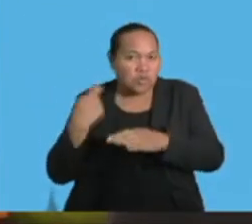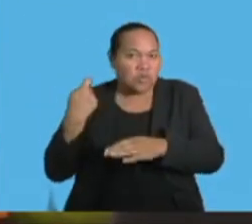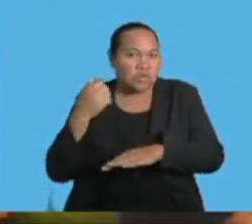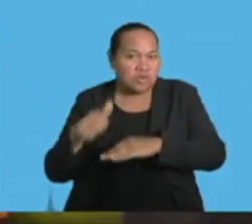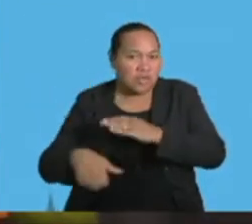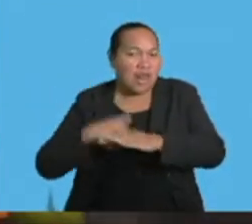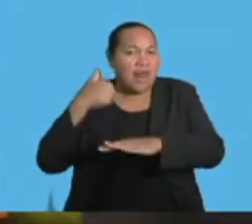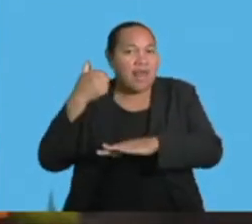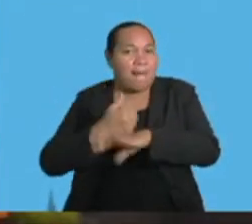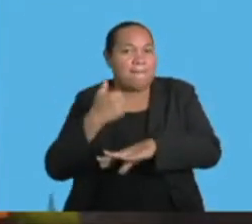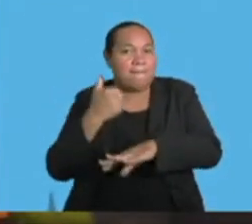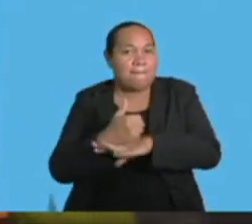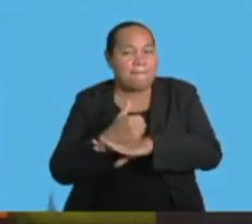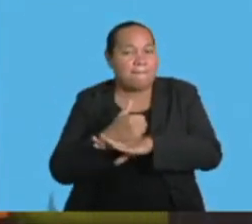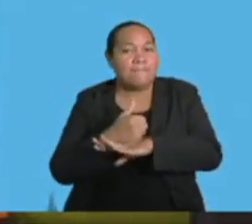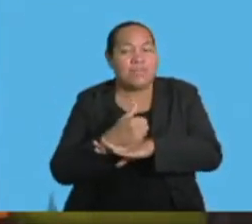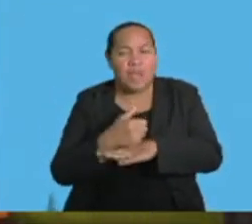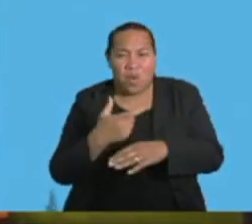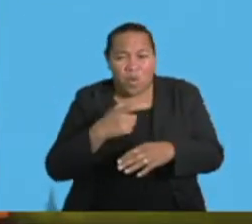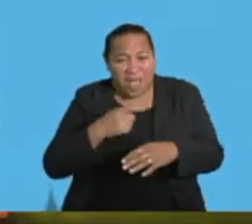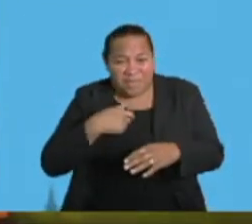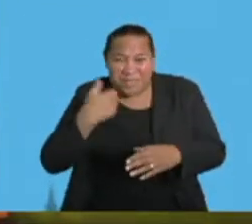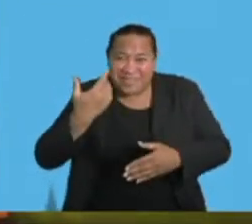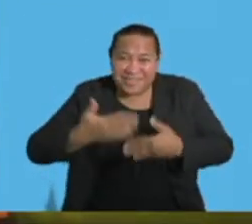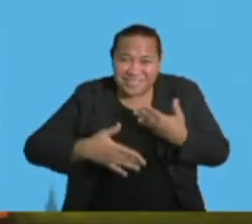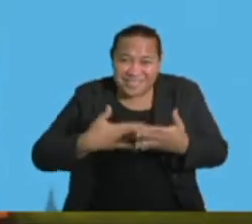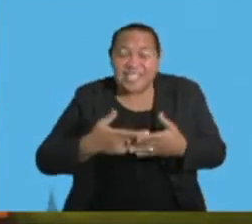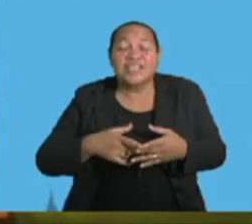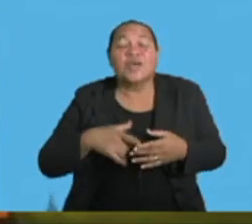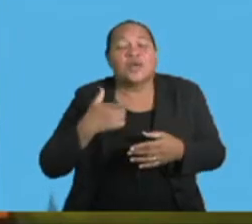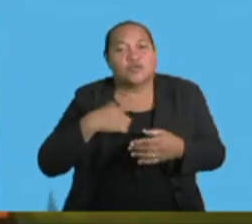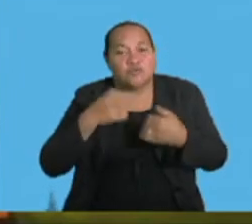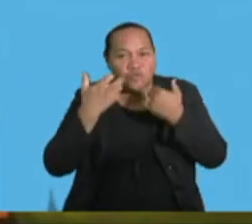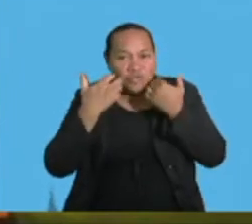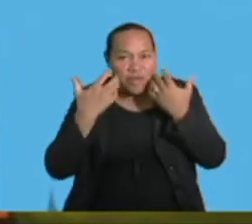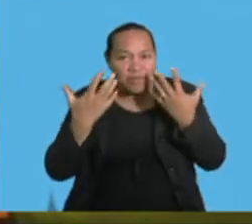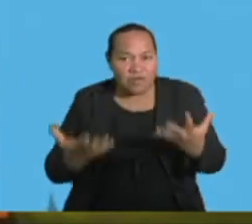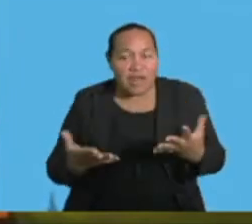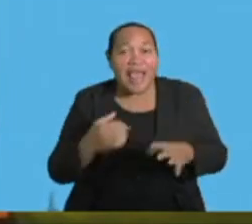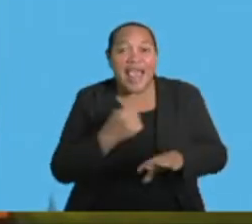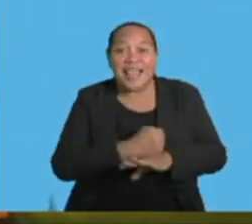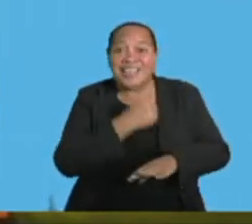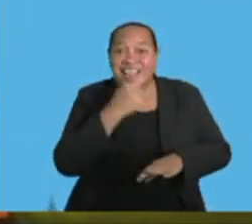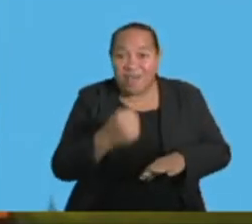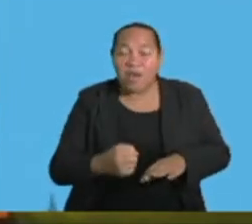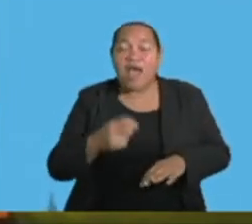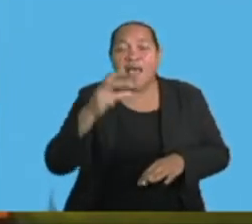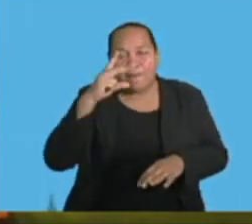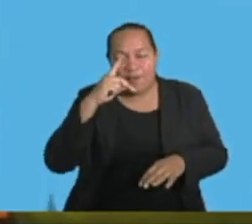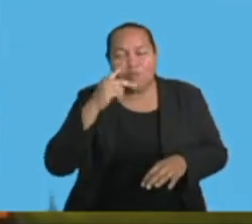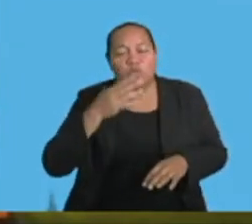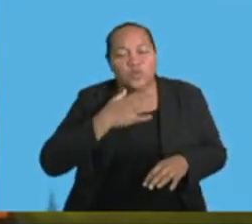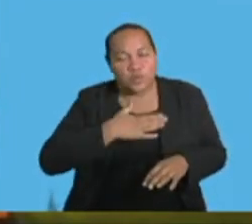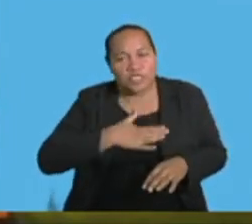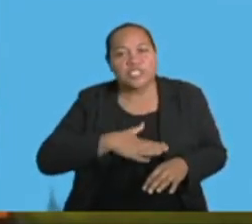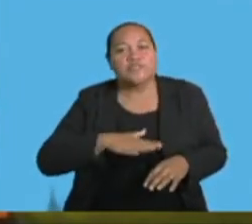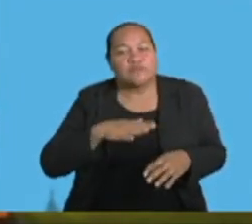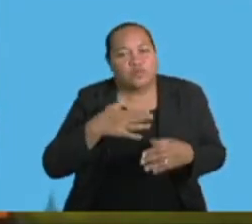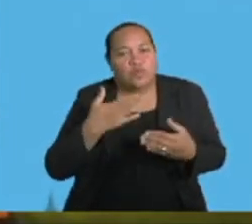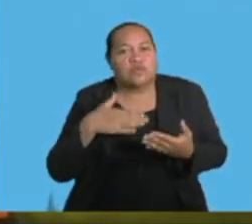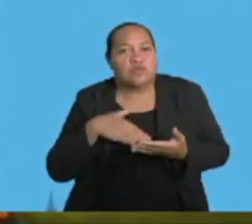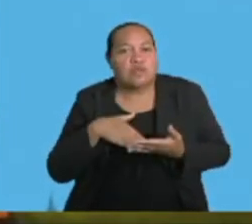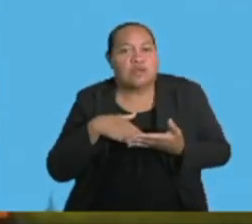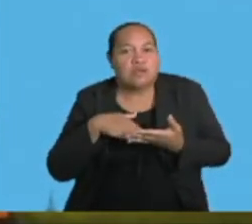reason why I'm highlighting all of this, Mr. Speaker, sir, is to demonstrate government's ability and willingness, and the political and